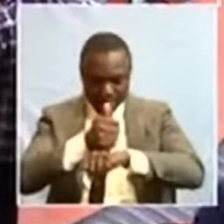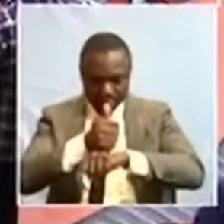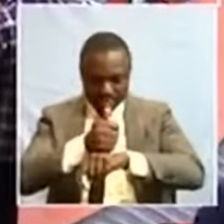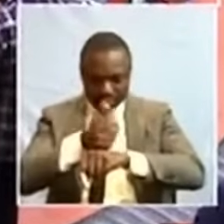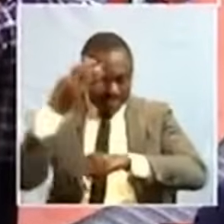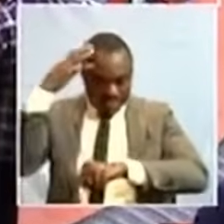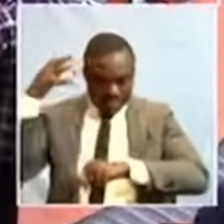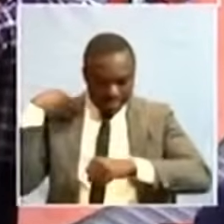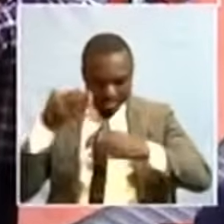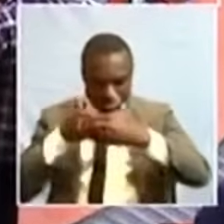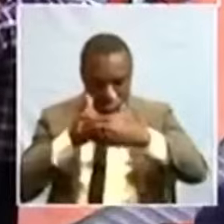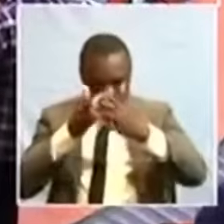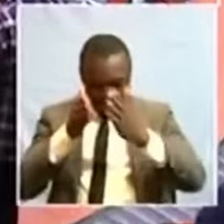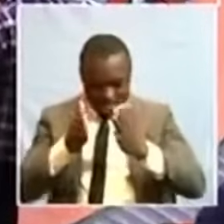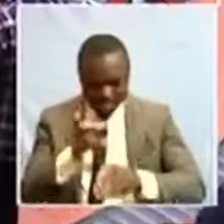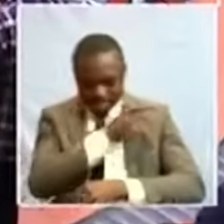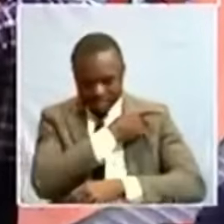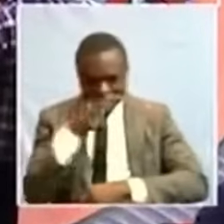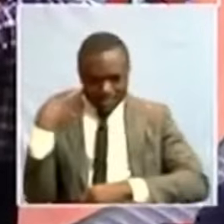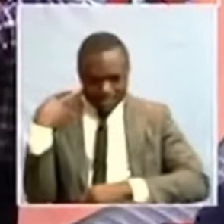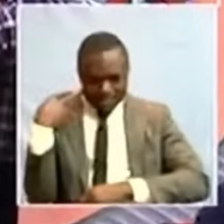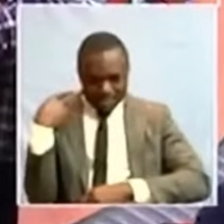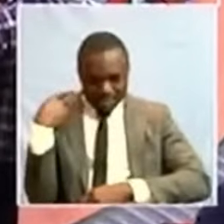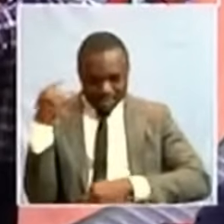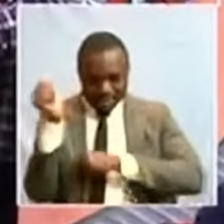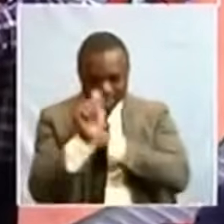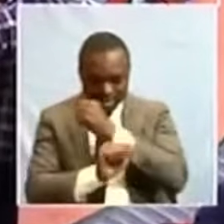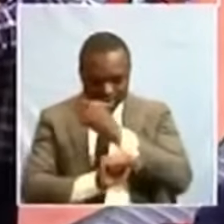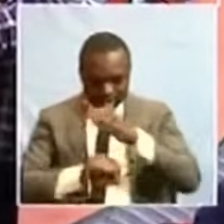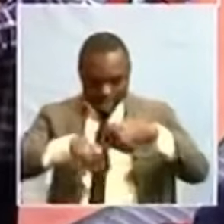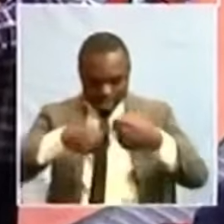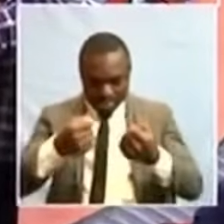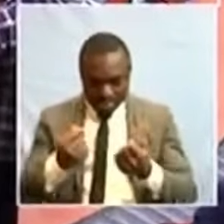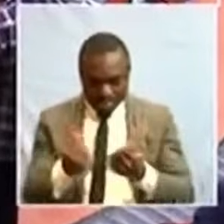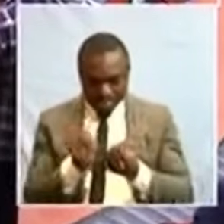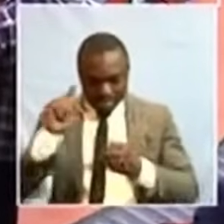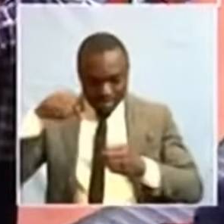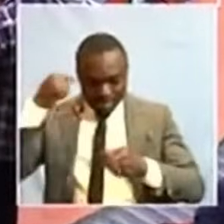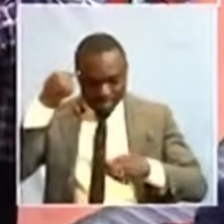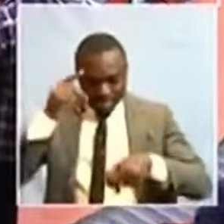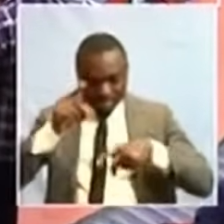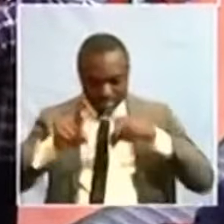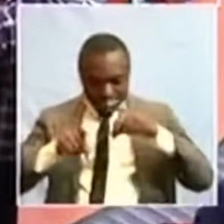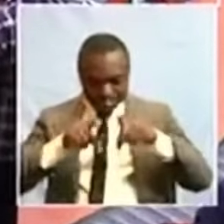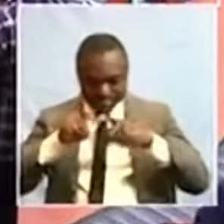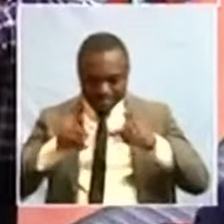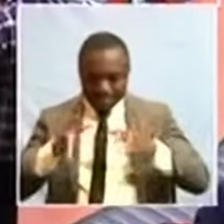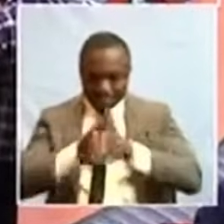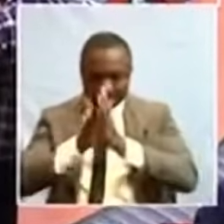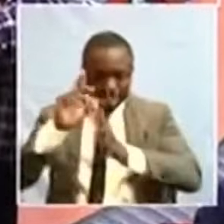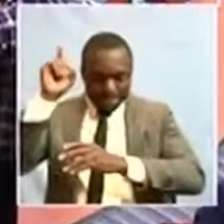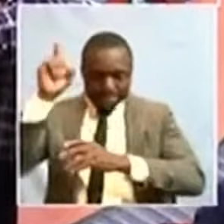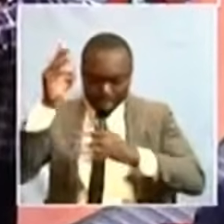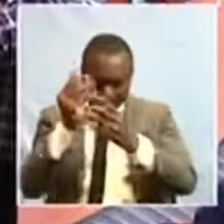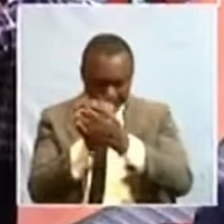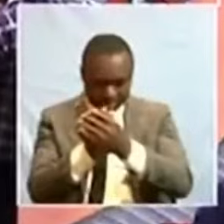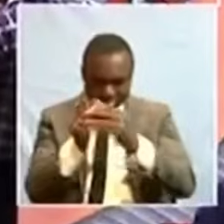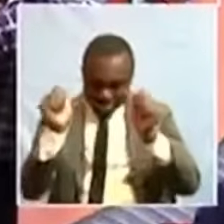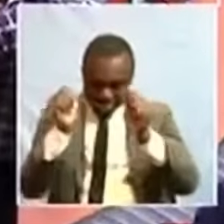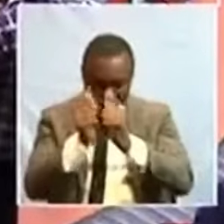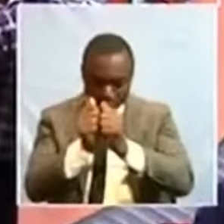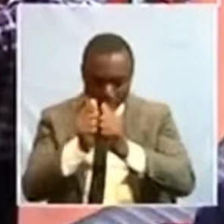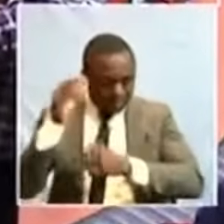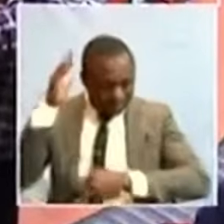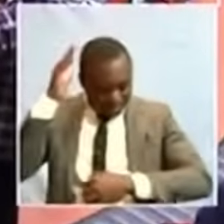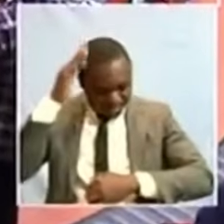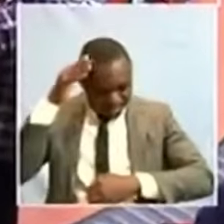offices of leaders and parliaments for the welfare of society and the just government of the people, we beseech you to consider with your